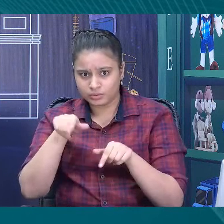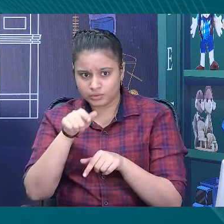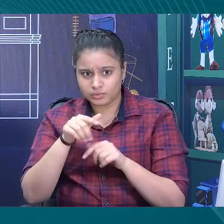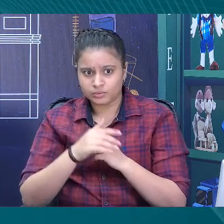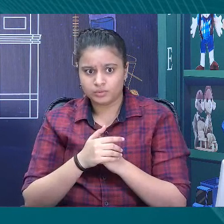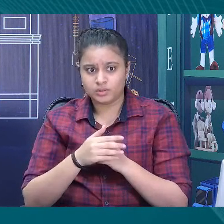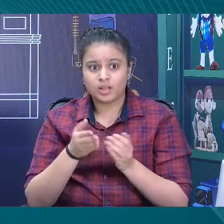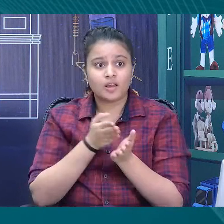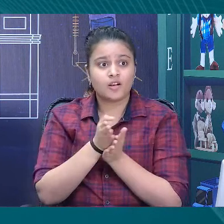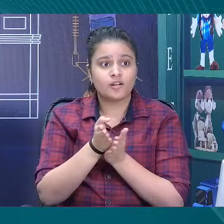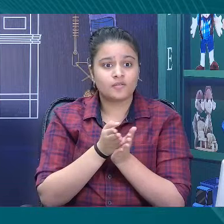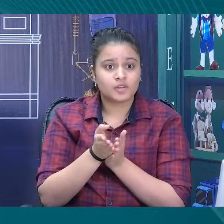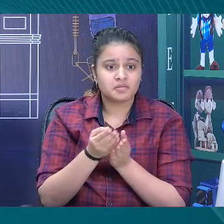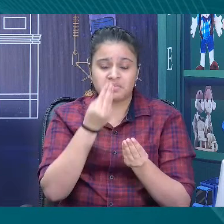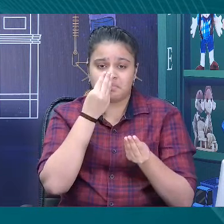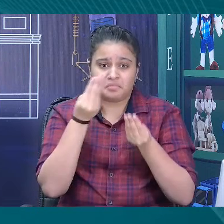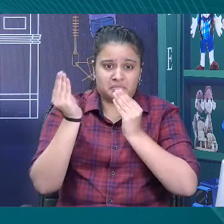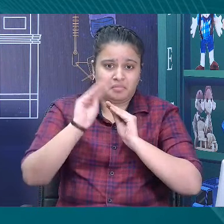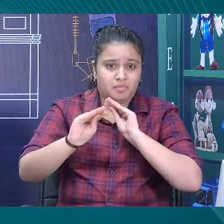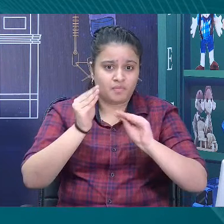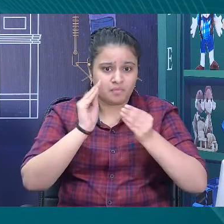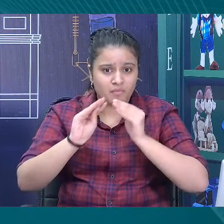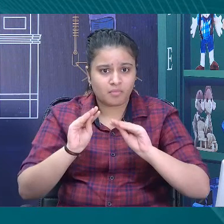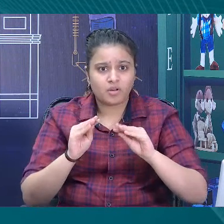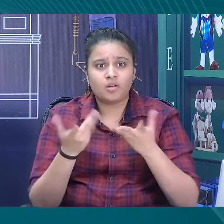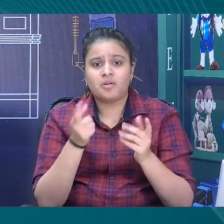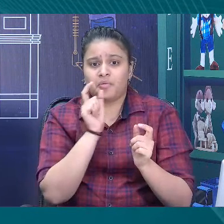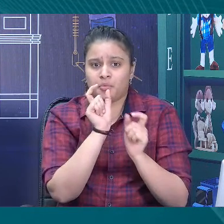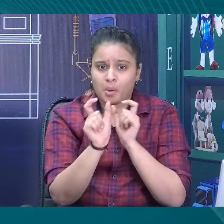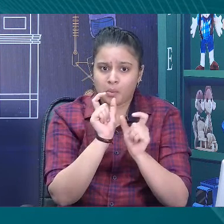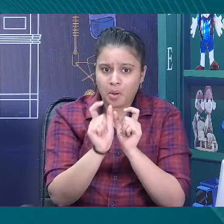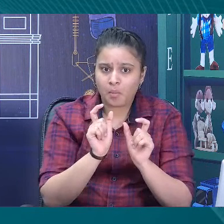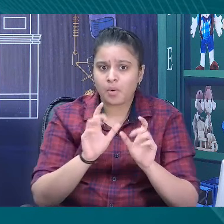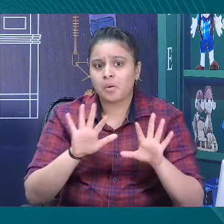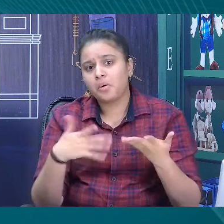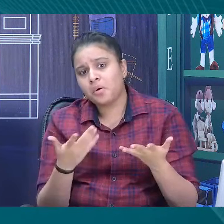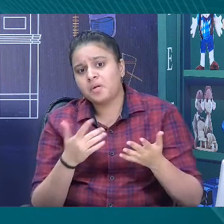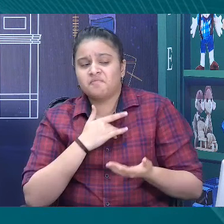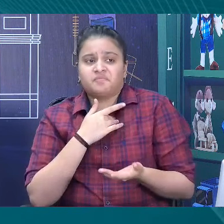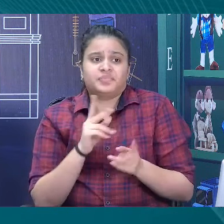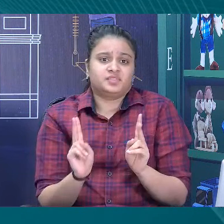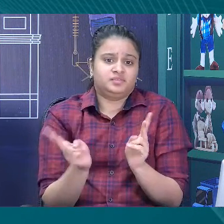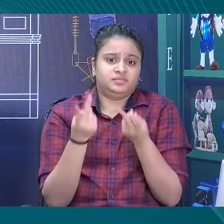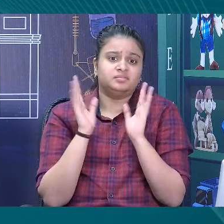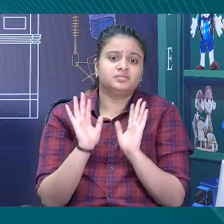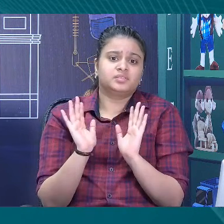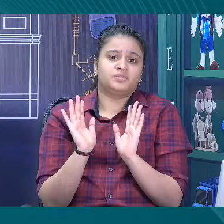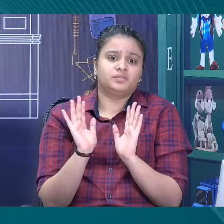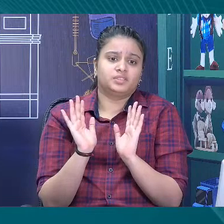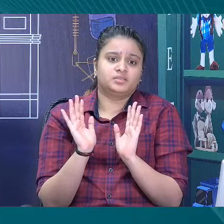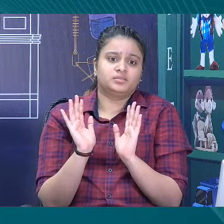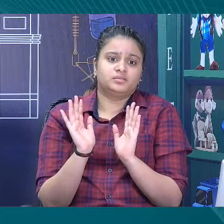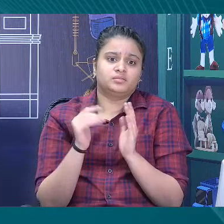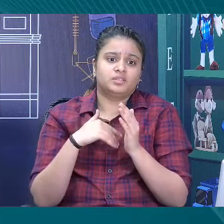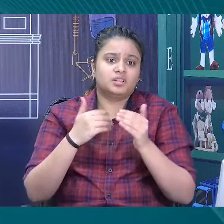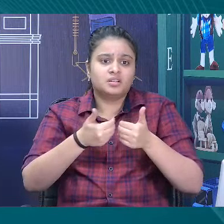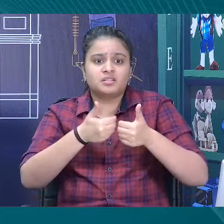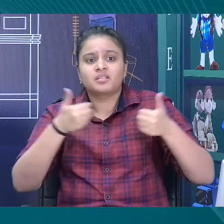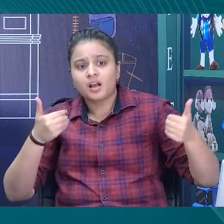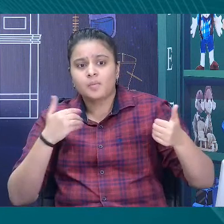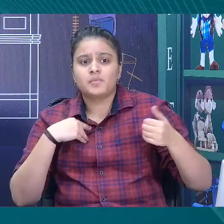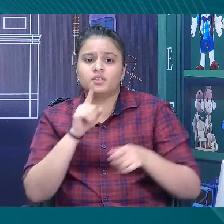in a way even bullied. Yes. Or they might just feel different and they kind of retreat back into their own